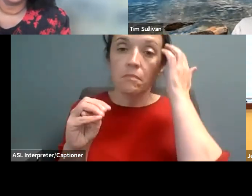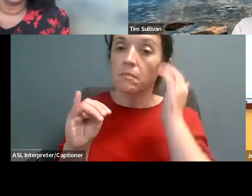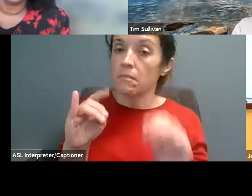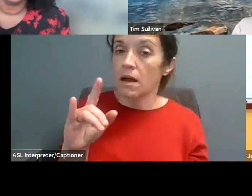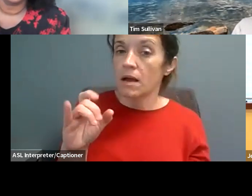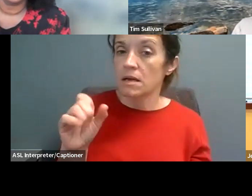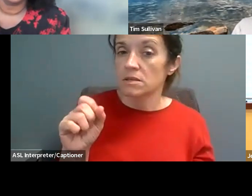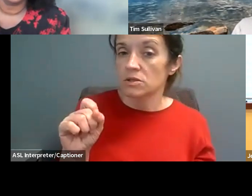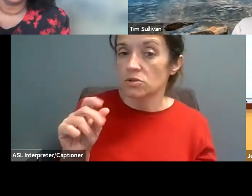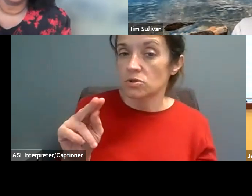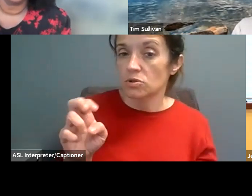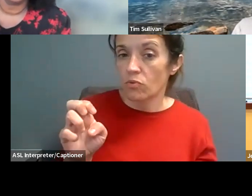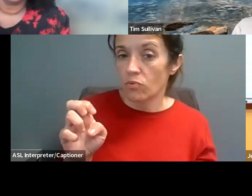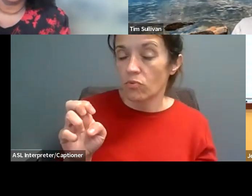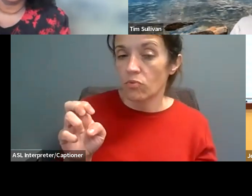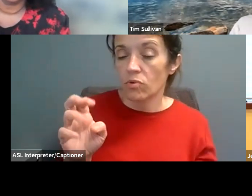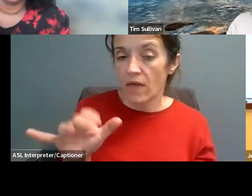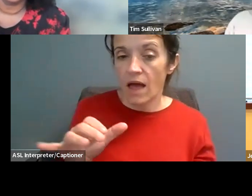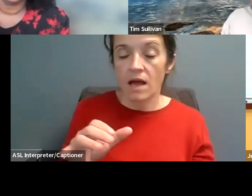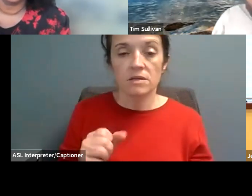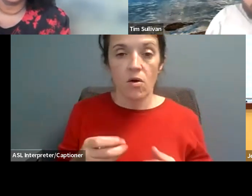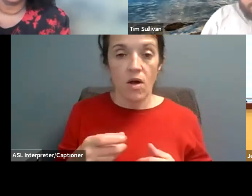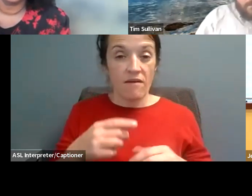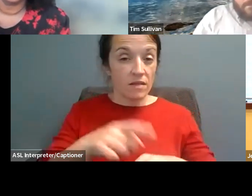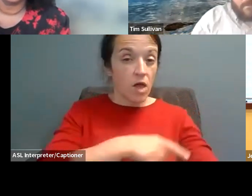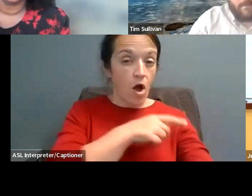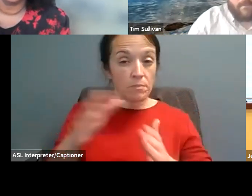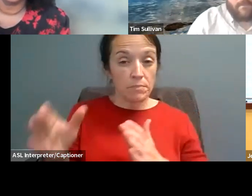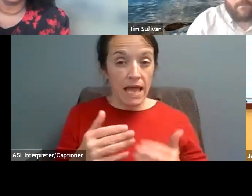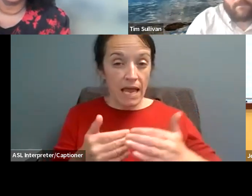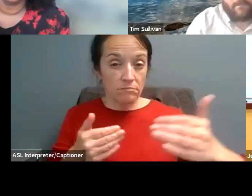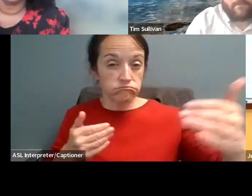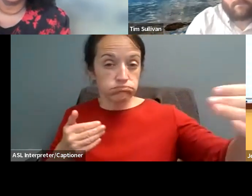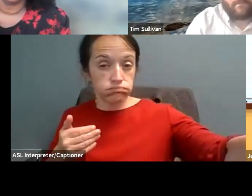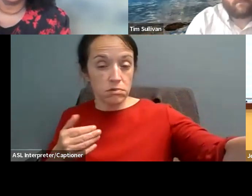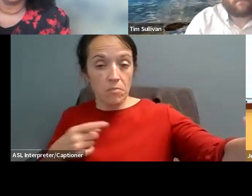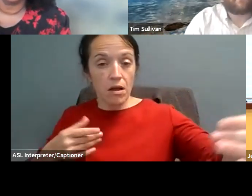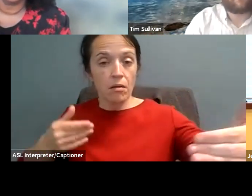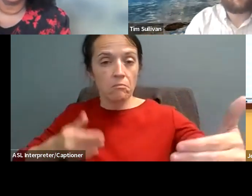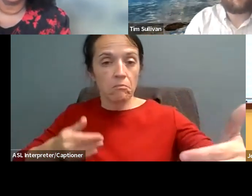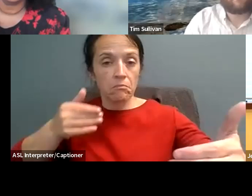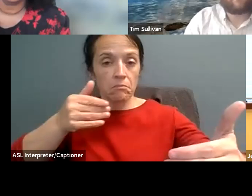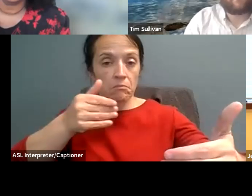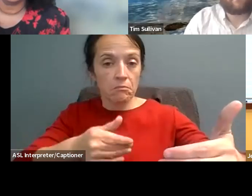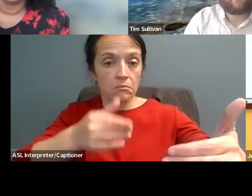delineated in future reporting, just so that those are clearly outlined for any new reviewers